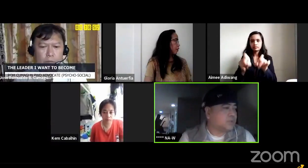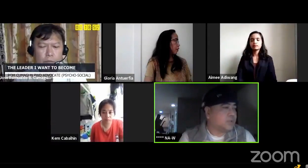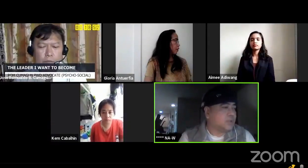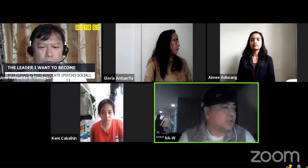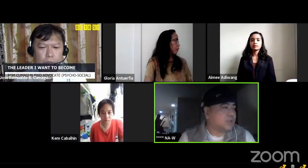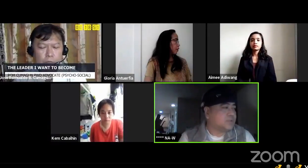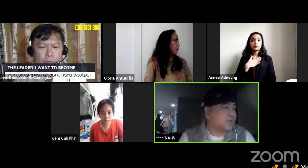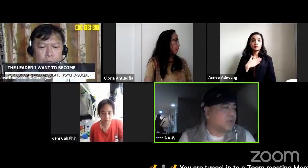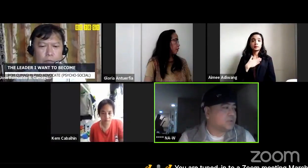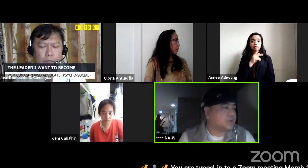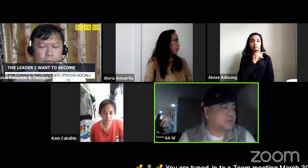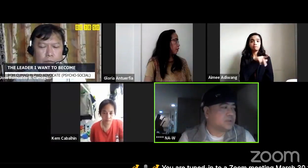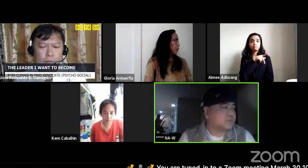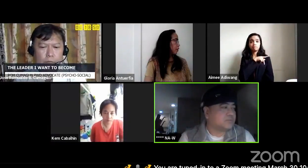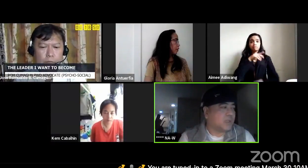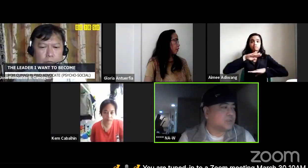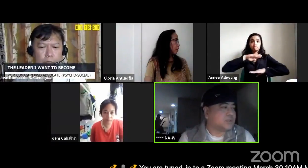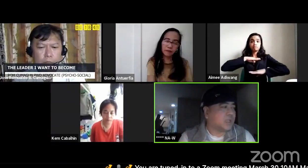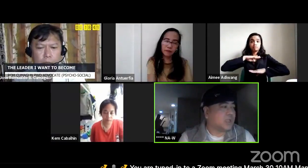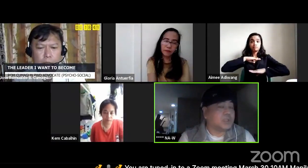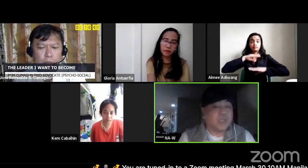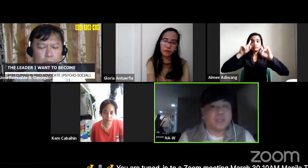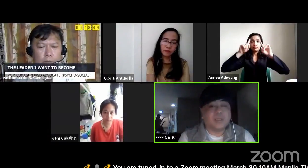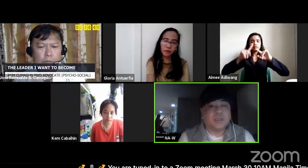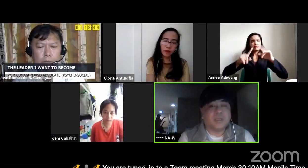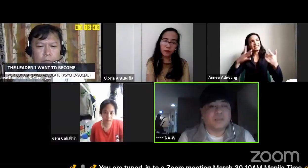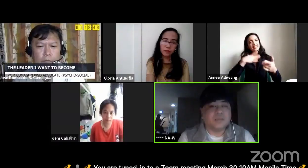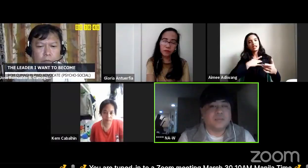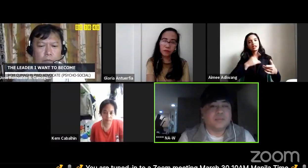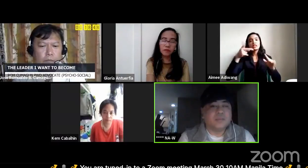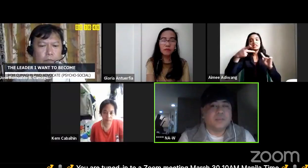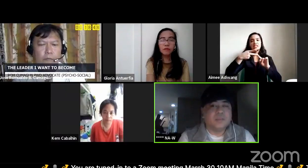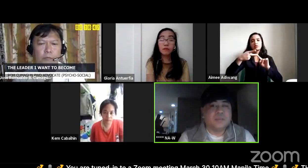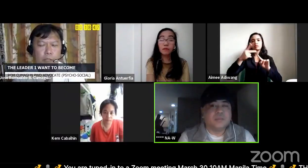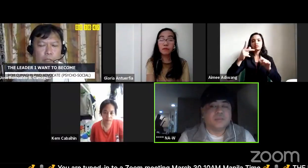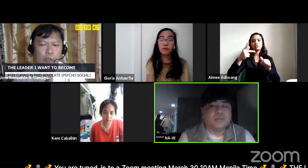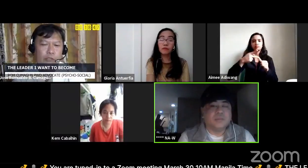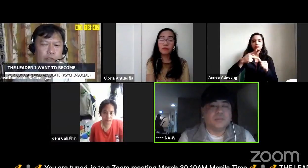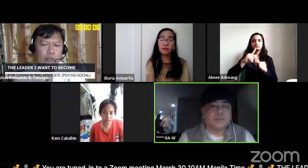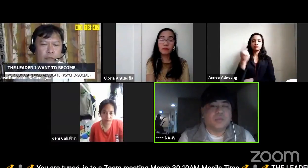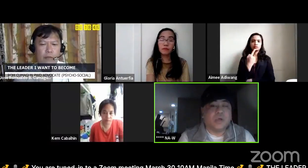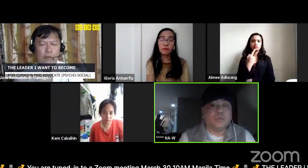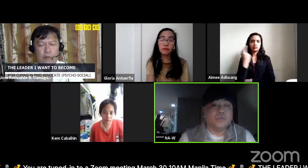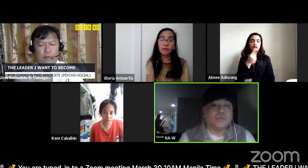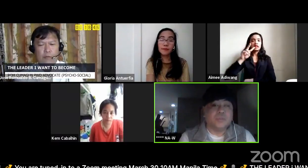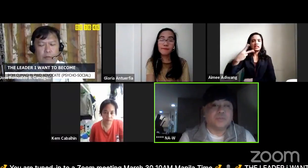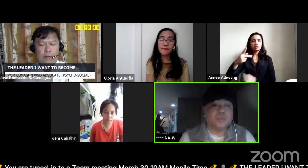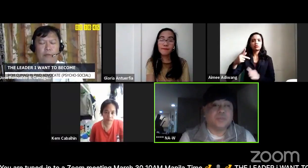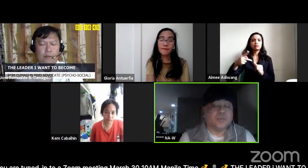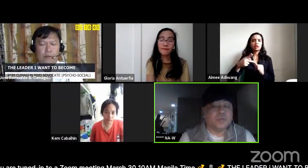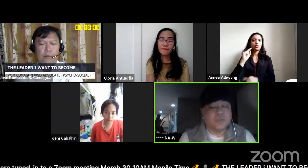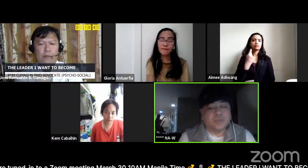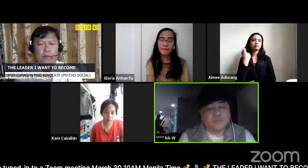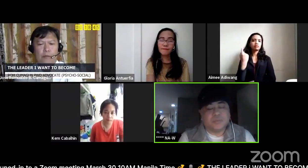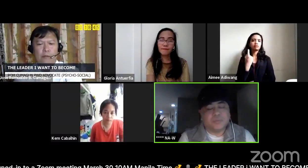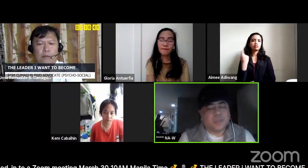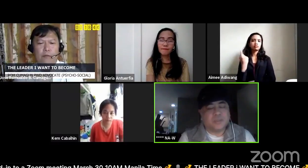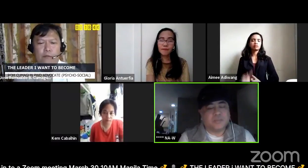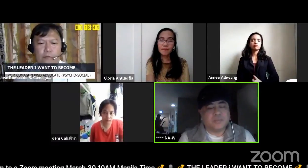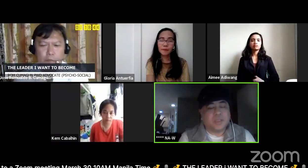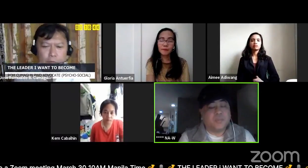my personal satisfaction is parang secondary na lang. Yung ako yung mismo